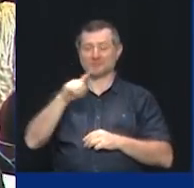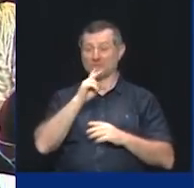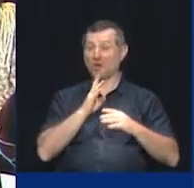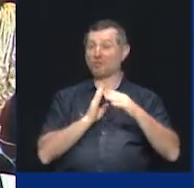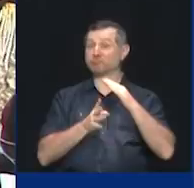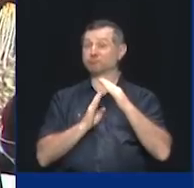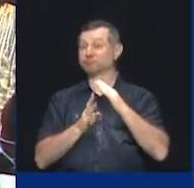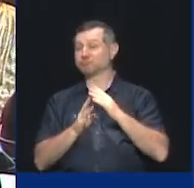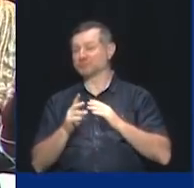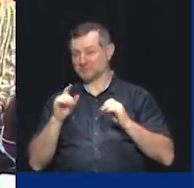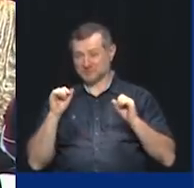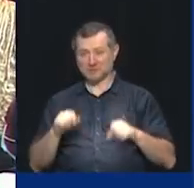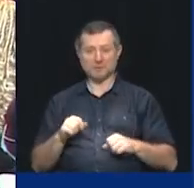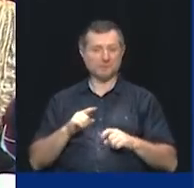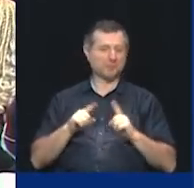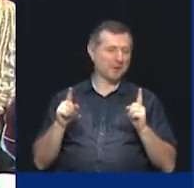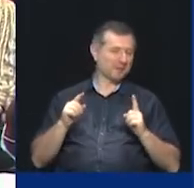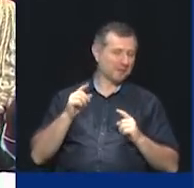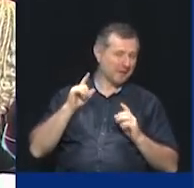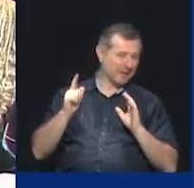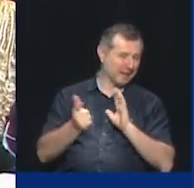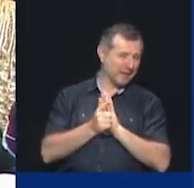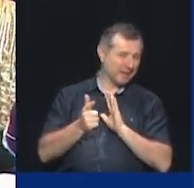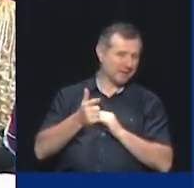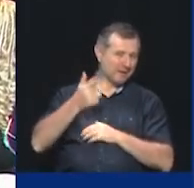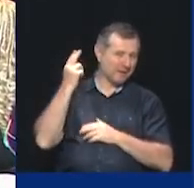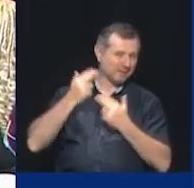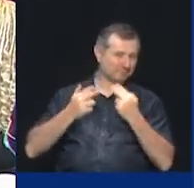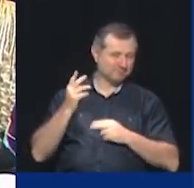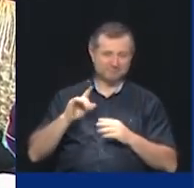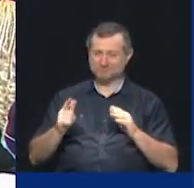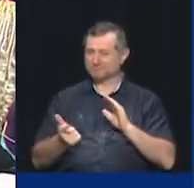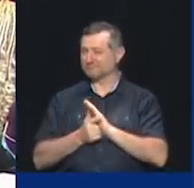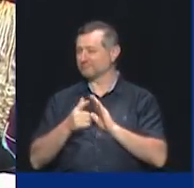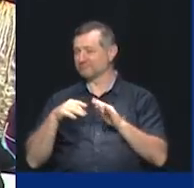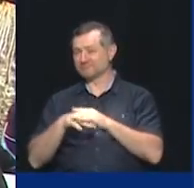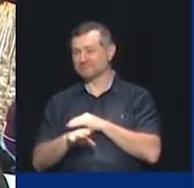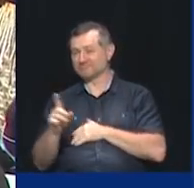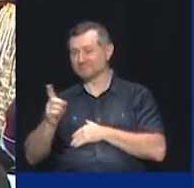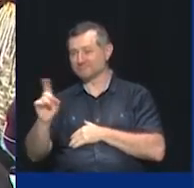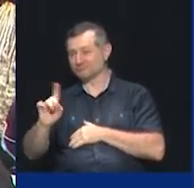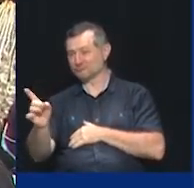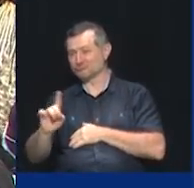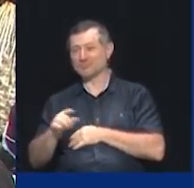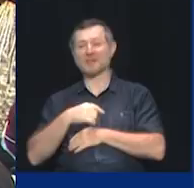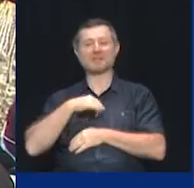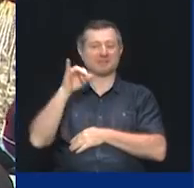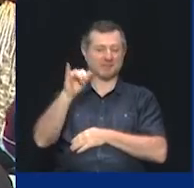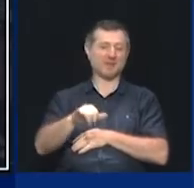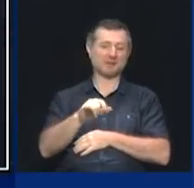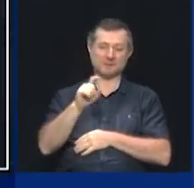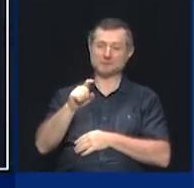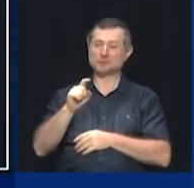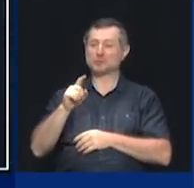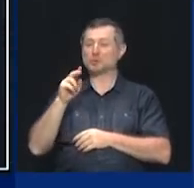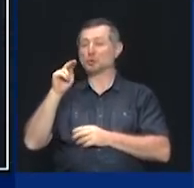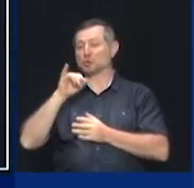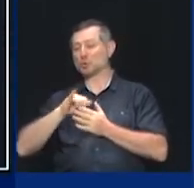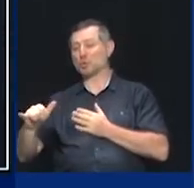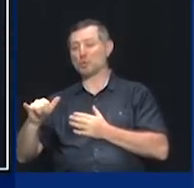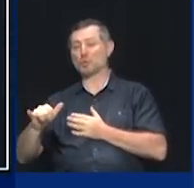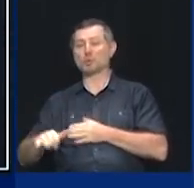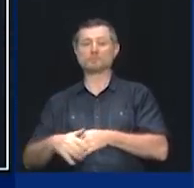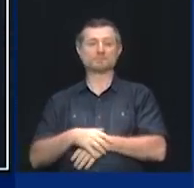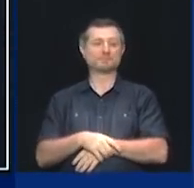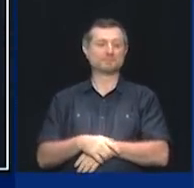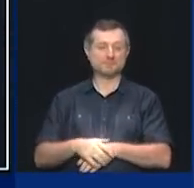a magic wall. That's what we need here in New York, and that's what we have needed. Maybe that vision